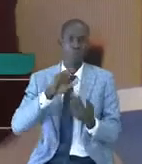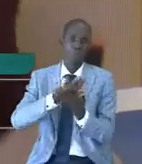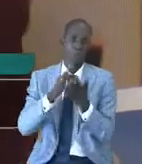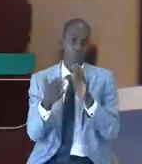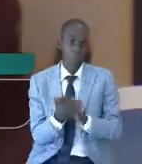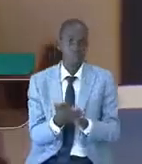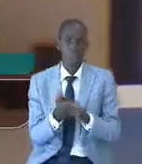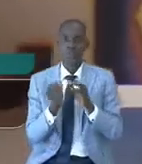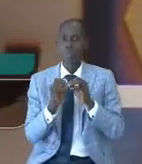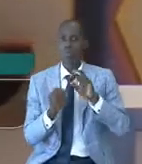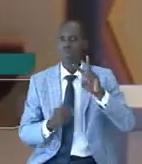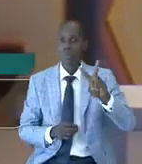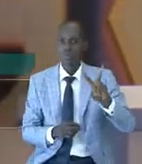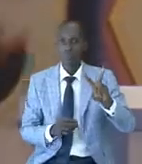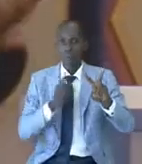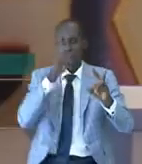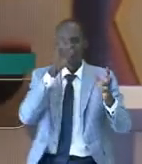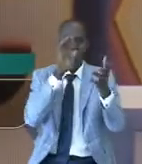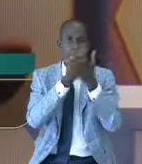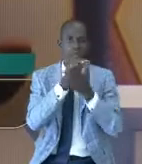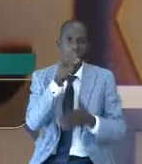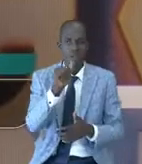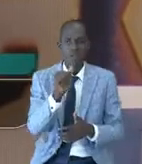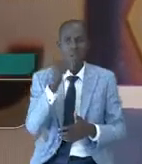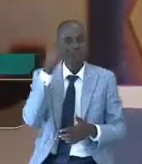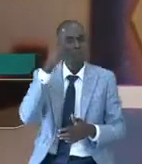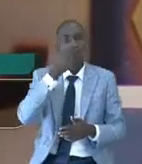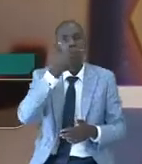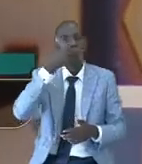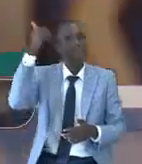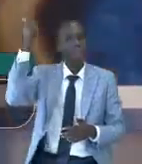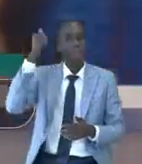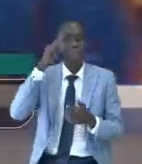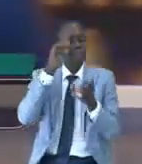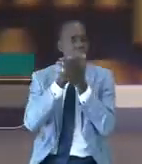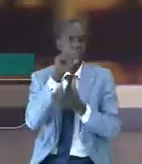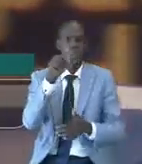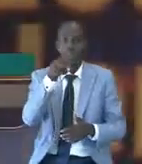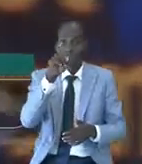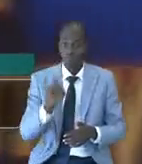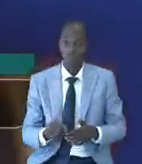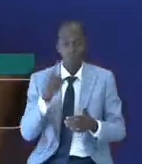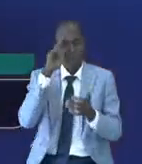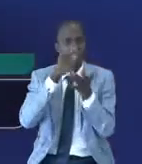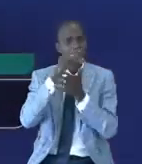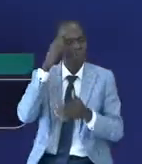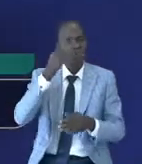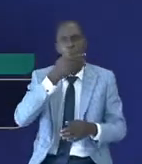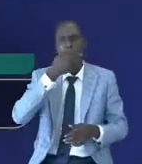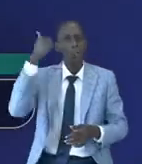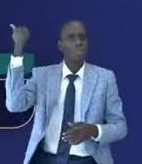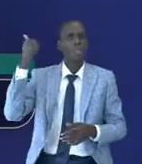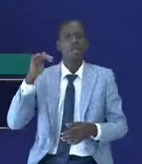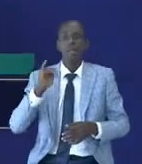become. Number two, believe for the better. Believe. You have to believe for the better. I will not always